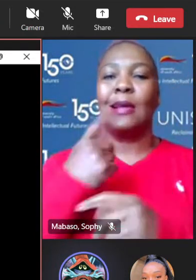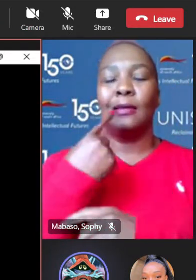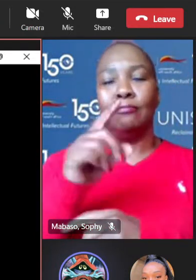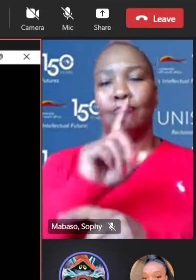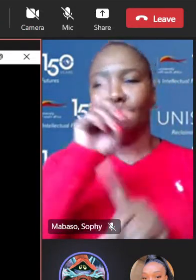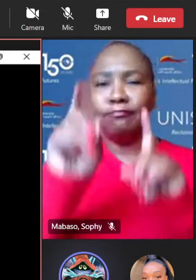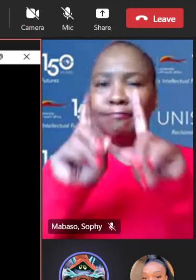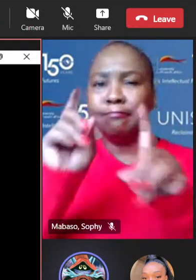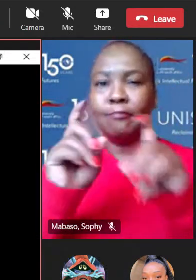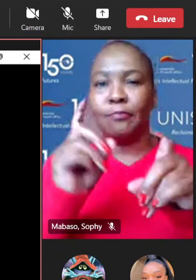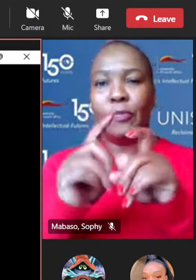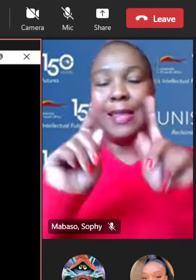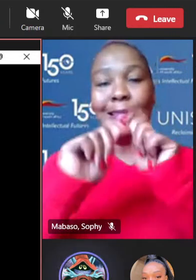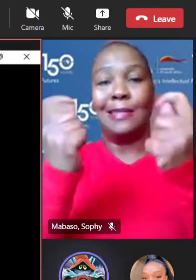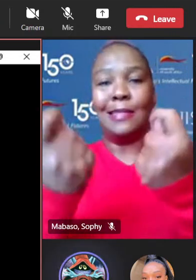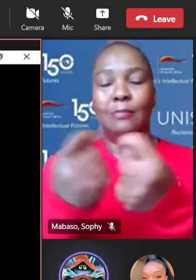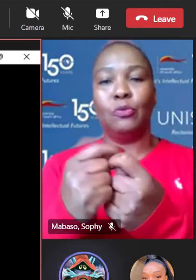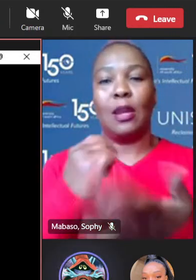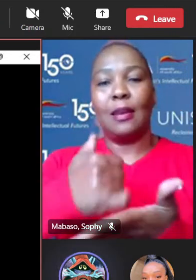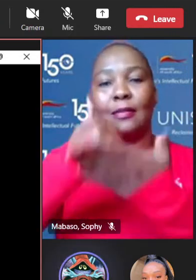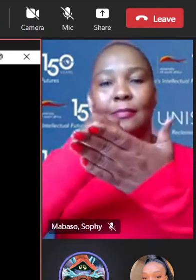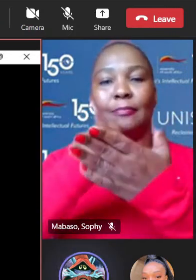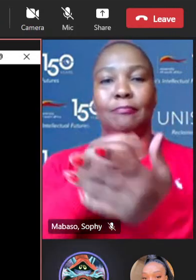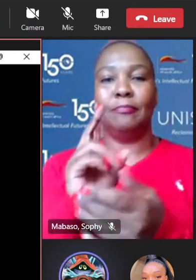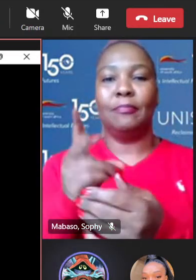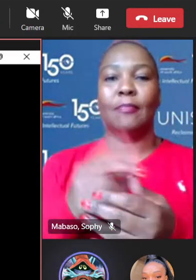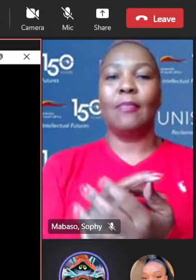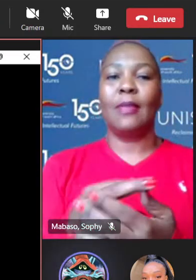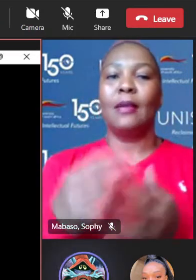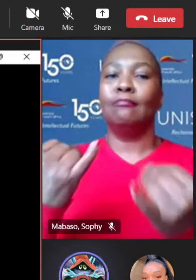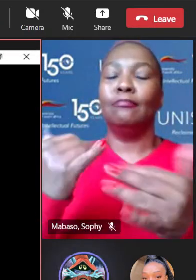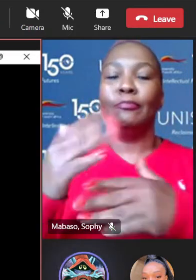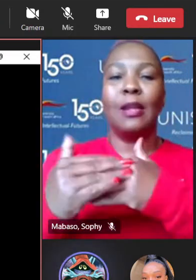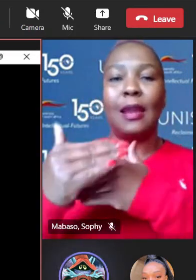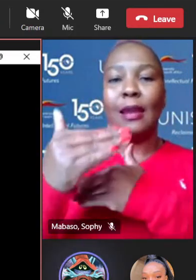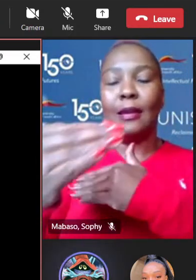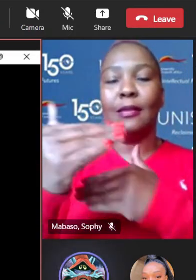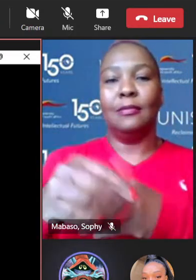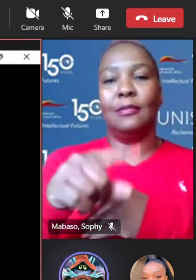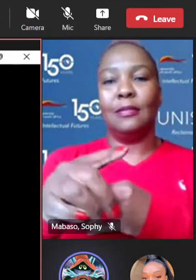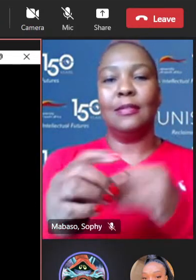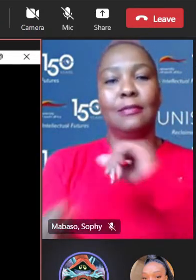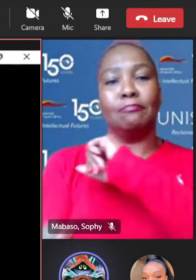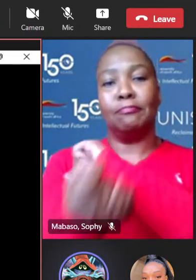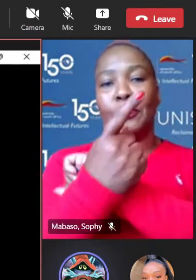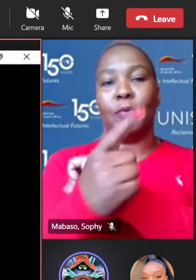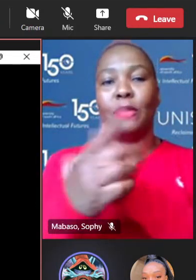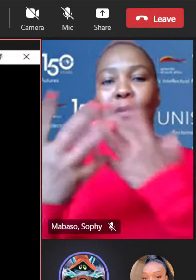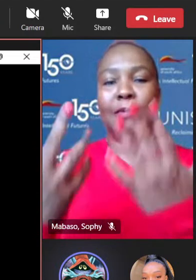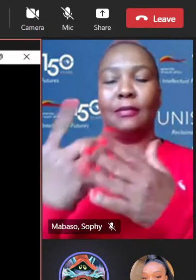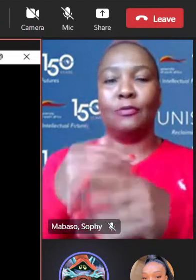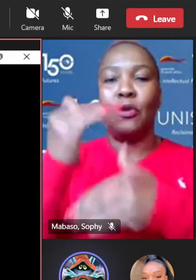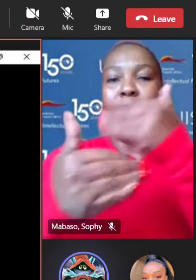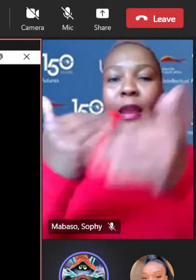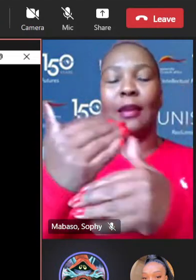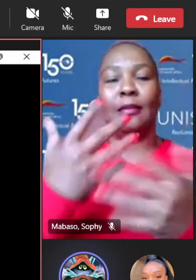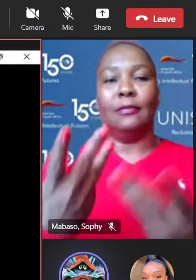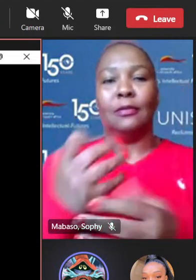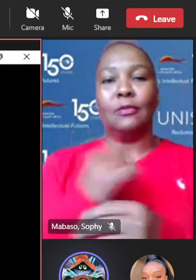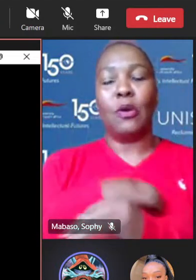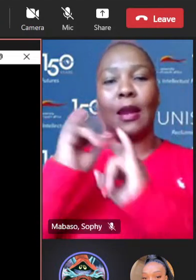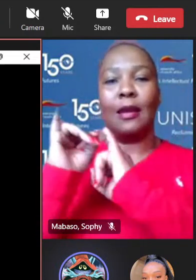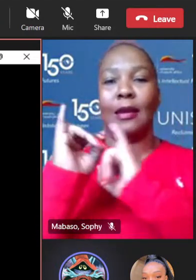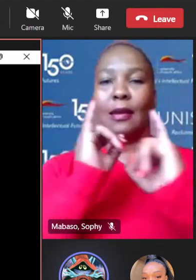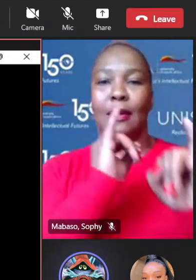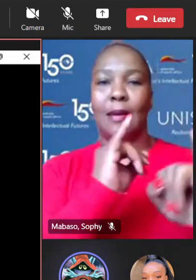questions as well. So we are really looking forward to this session. And to get us going, I'm going to invite the